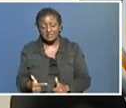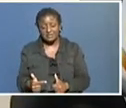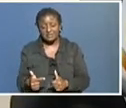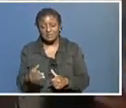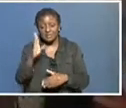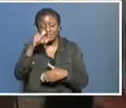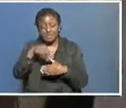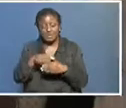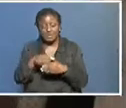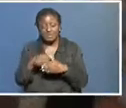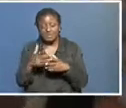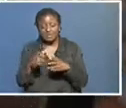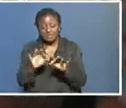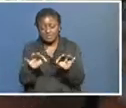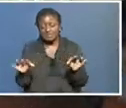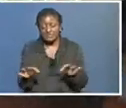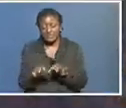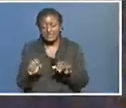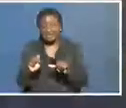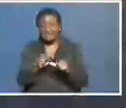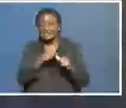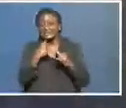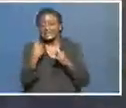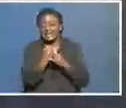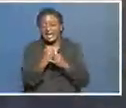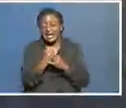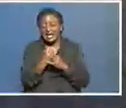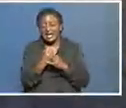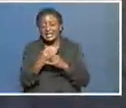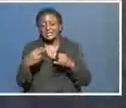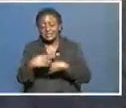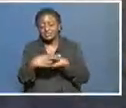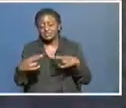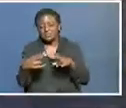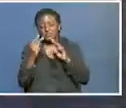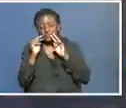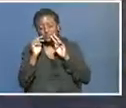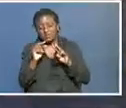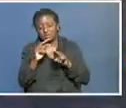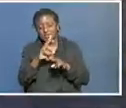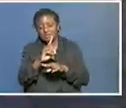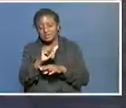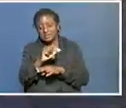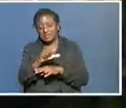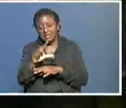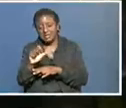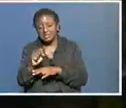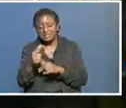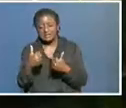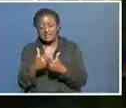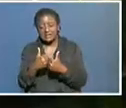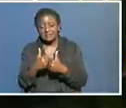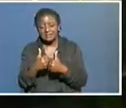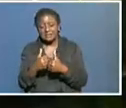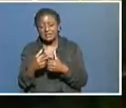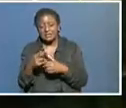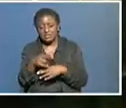Dallas football game. And then when you look at the prize we have for the raffle, the top prize there is going to